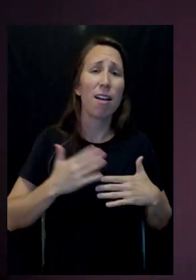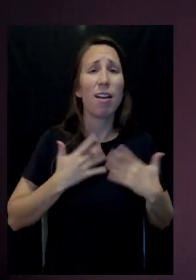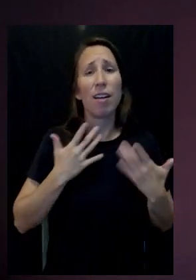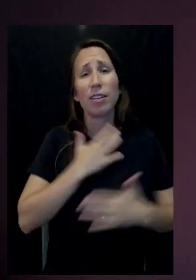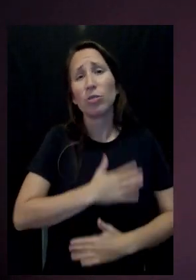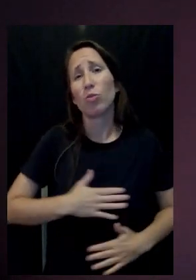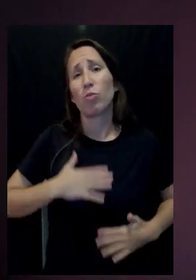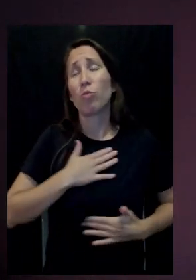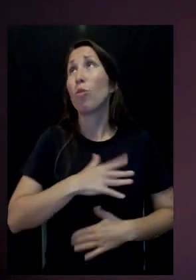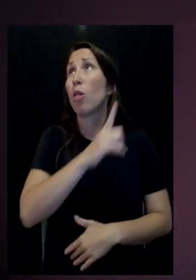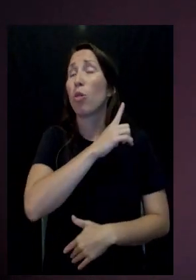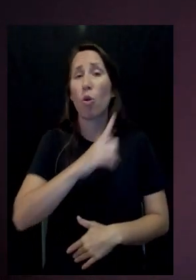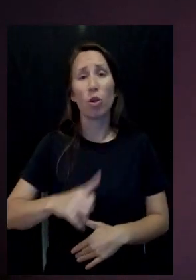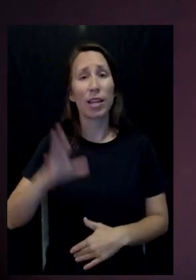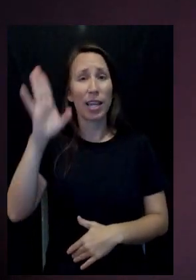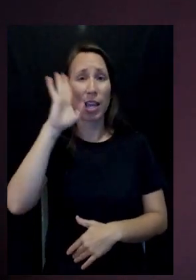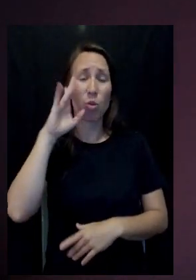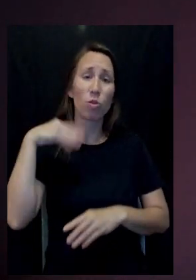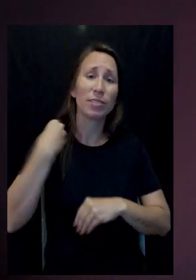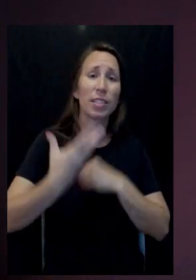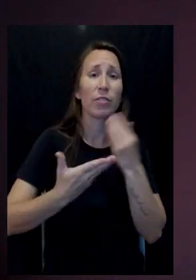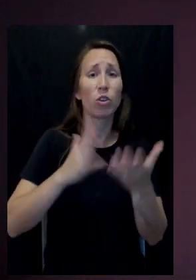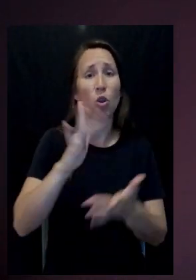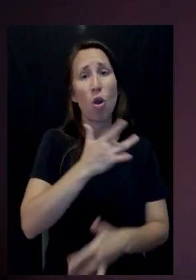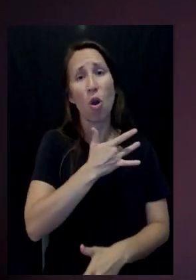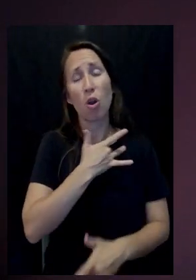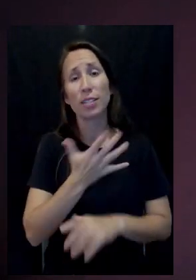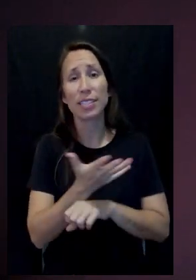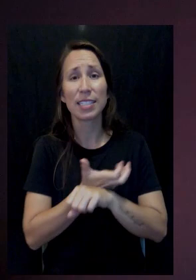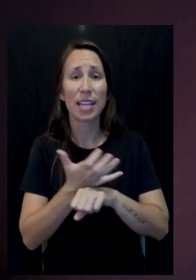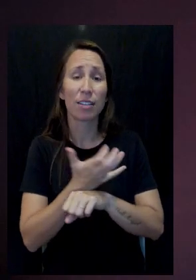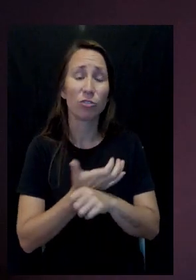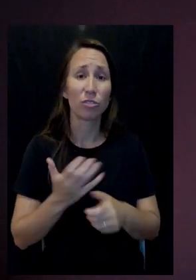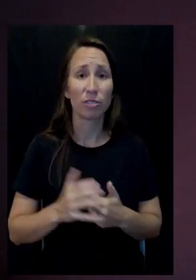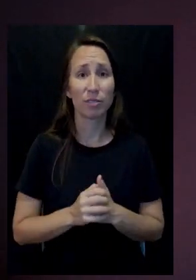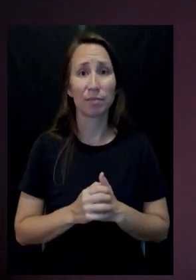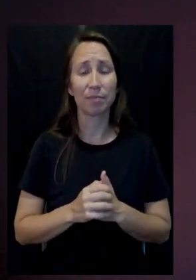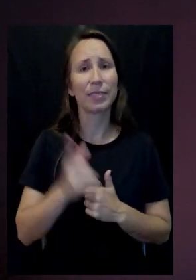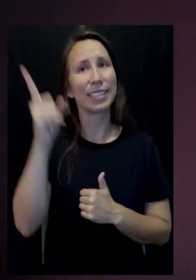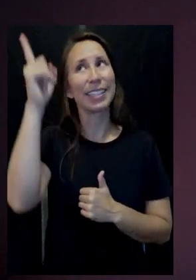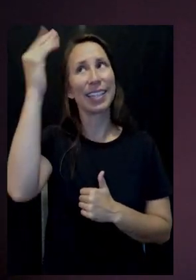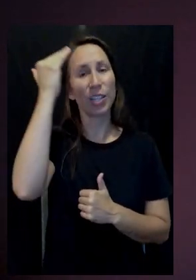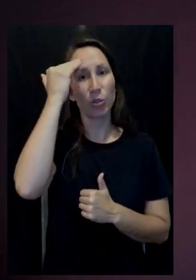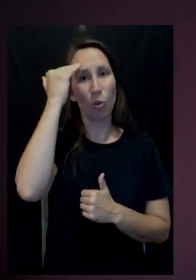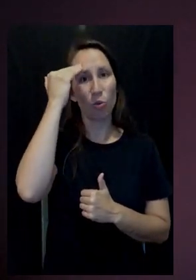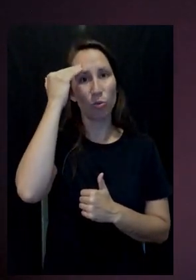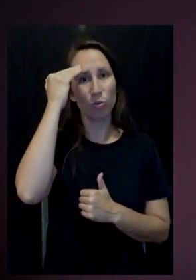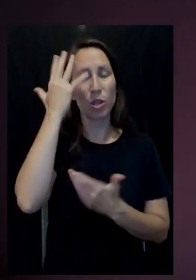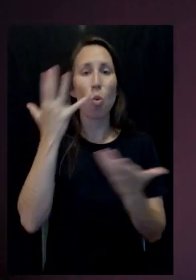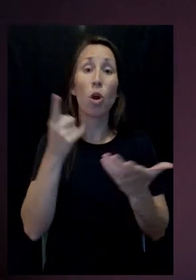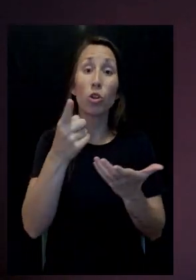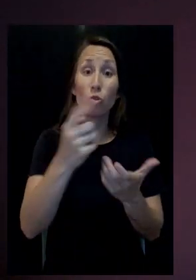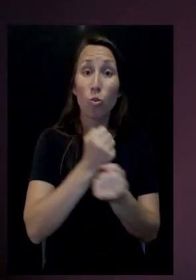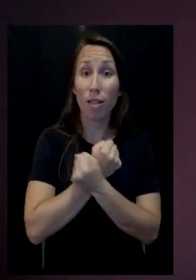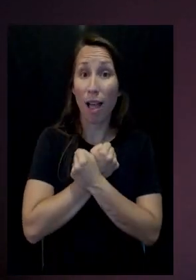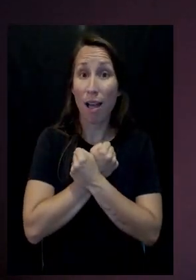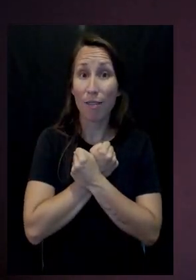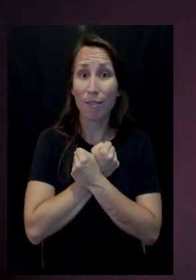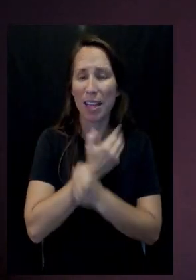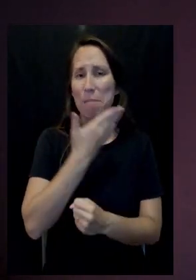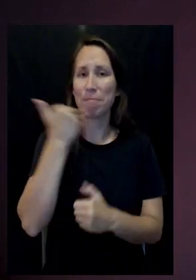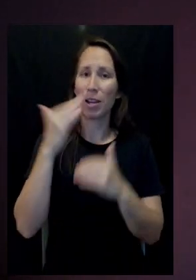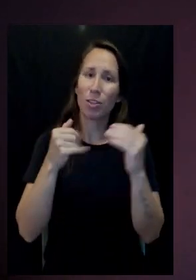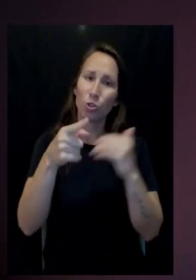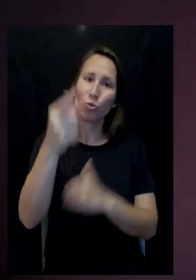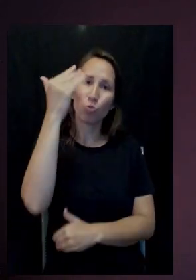delight in the Lord and he will give you your heart's desires. See, this is the thing about God this morning for you today is he knows